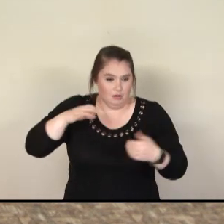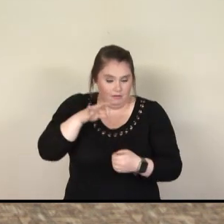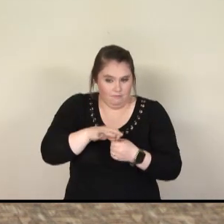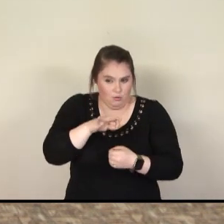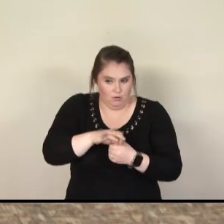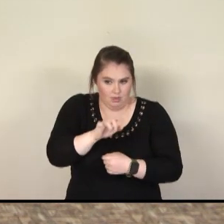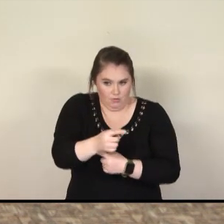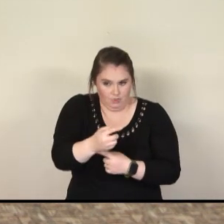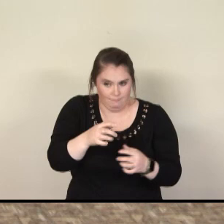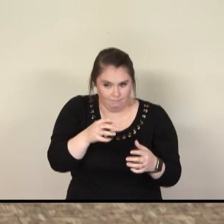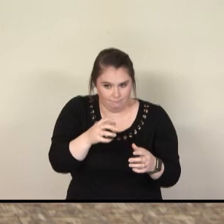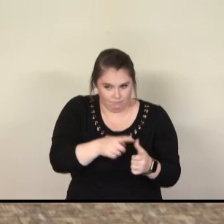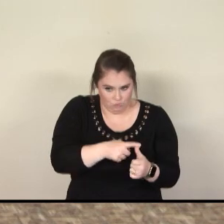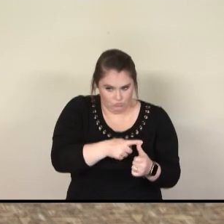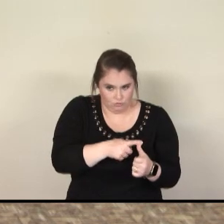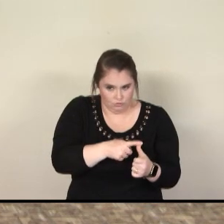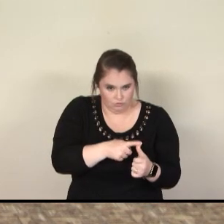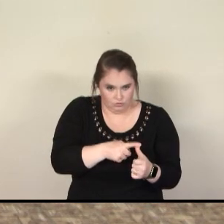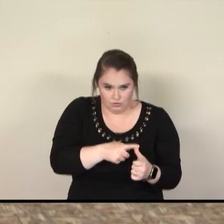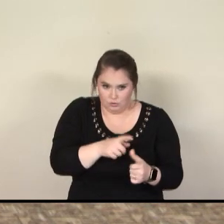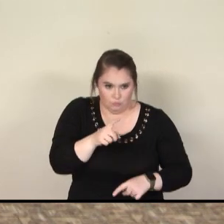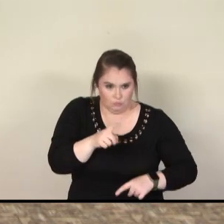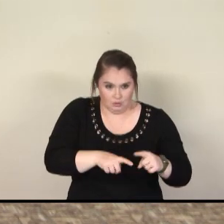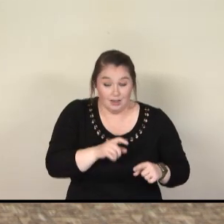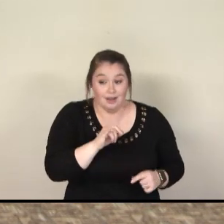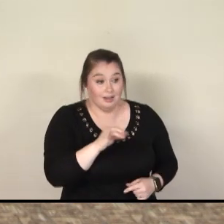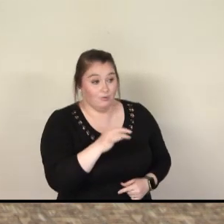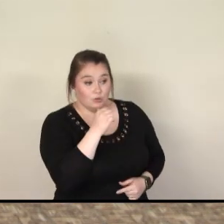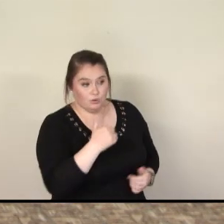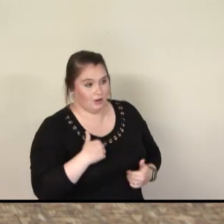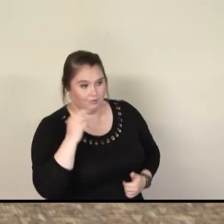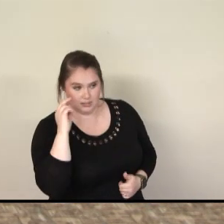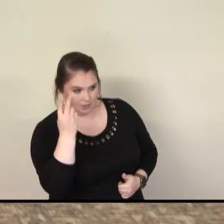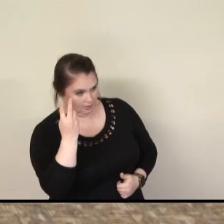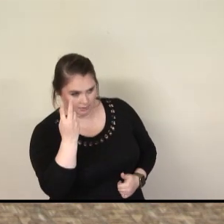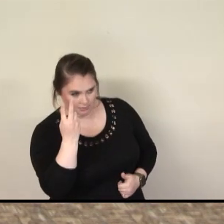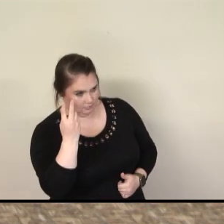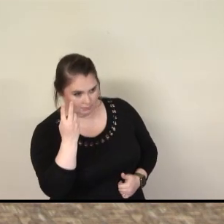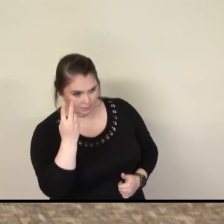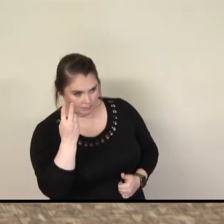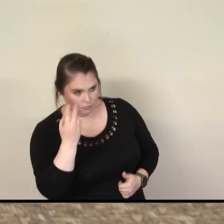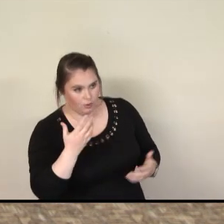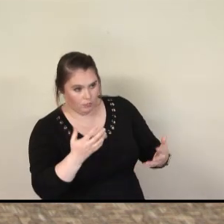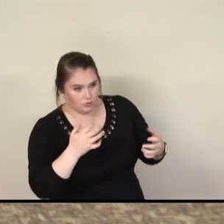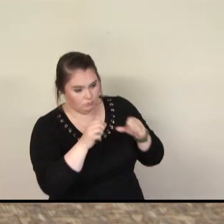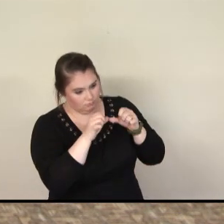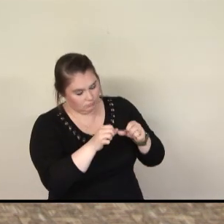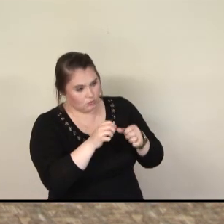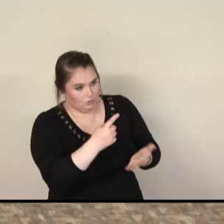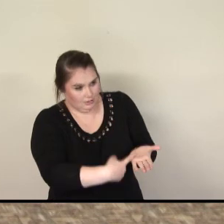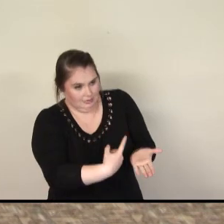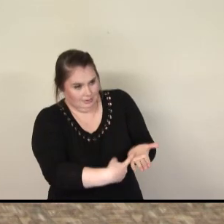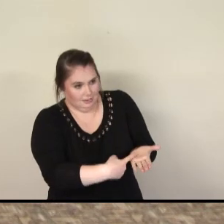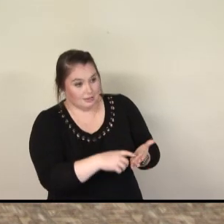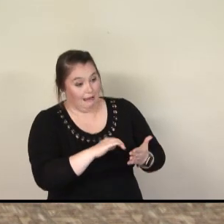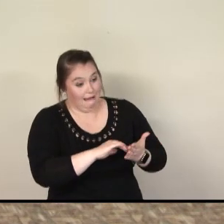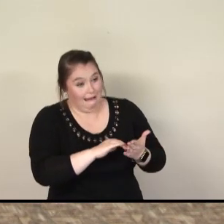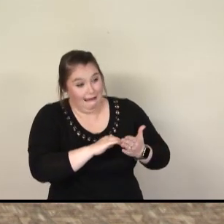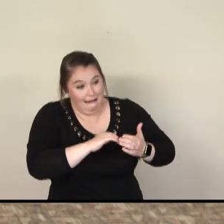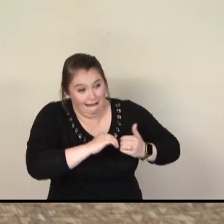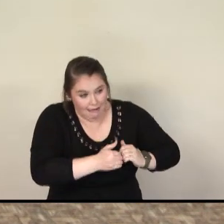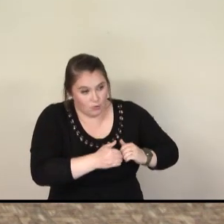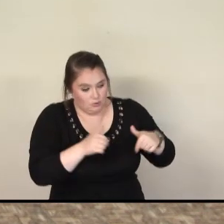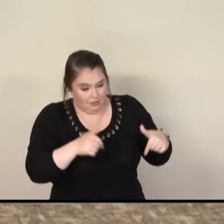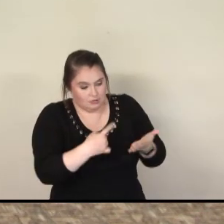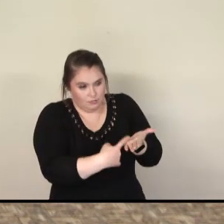that one first. motion, and it's not debatable. And then if we don't get a second, because we want to continue the discussion, how could we table